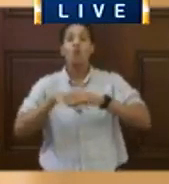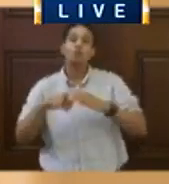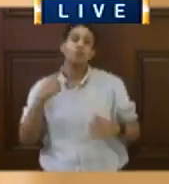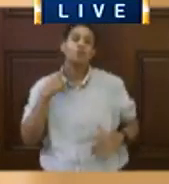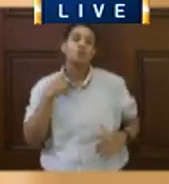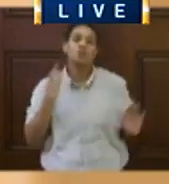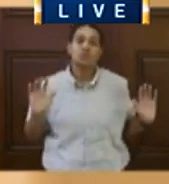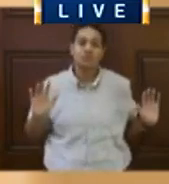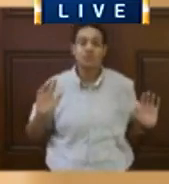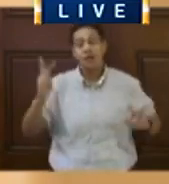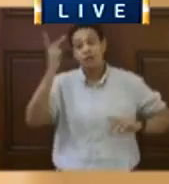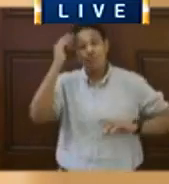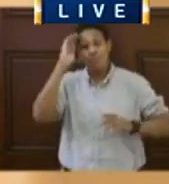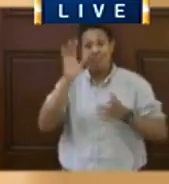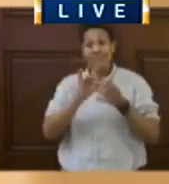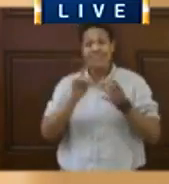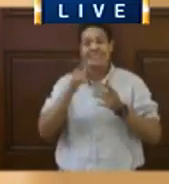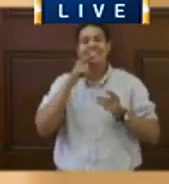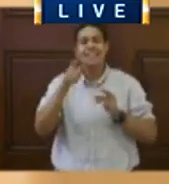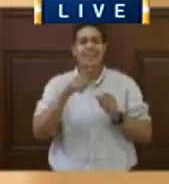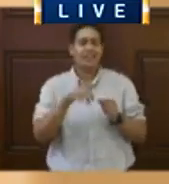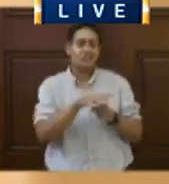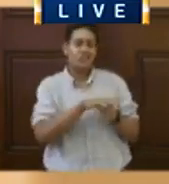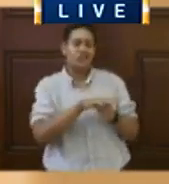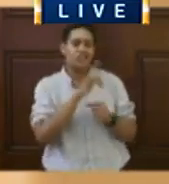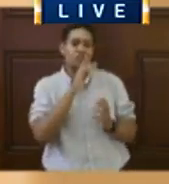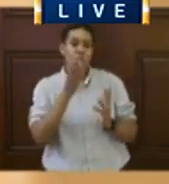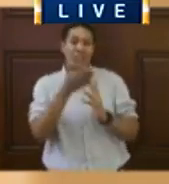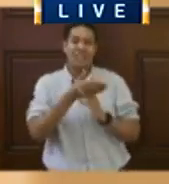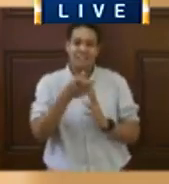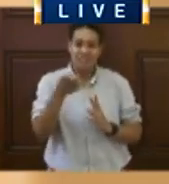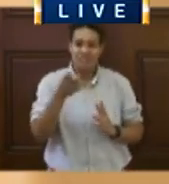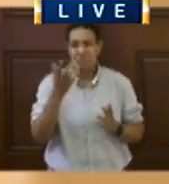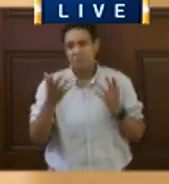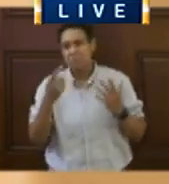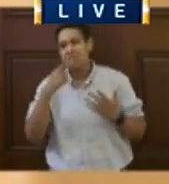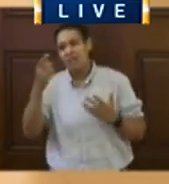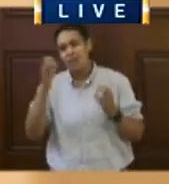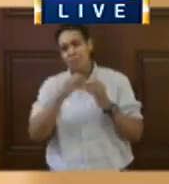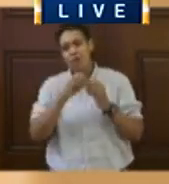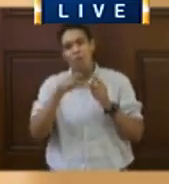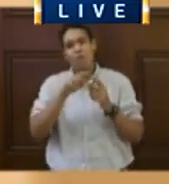Prime Minister mentioned the constituency intervention, and he can probably tell you about that.